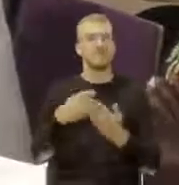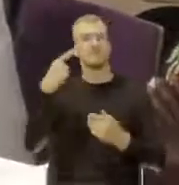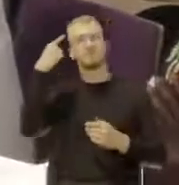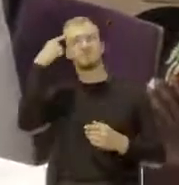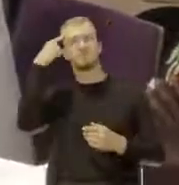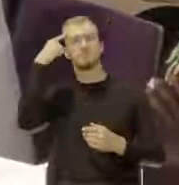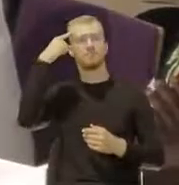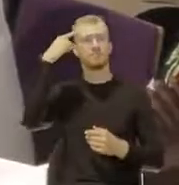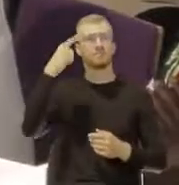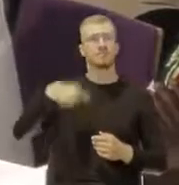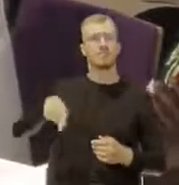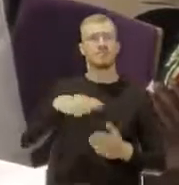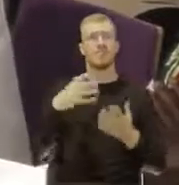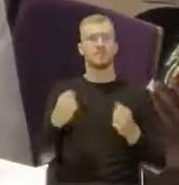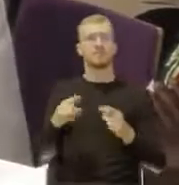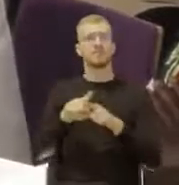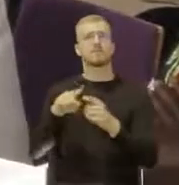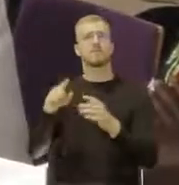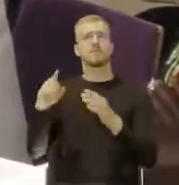stakeholders. Allow me to start